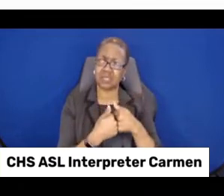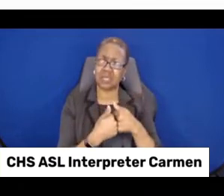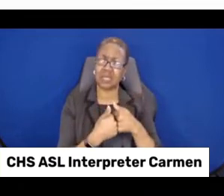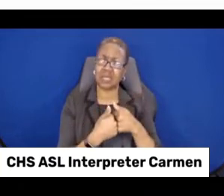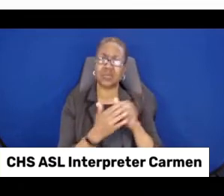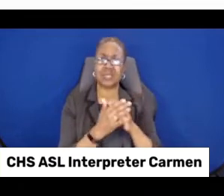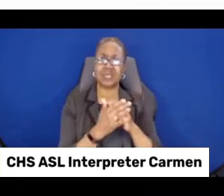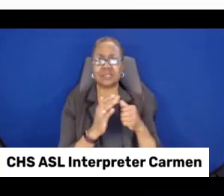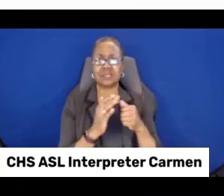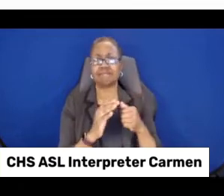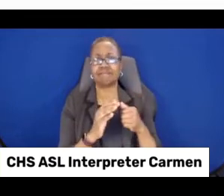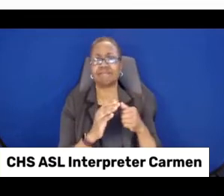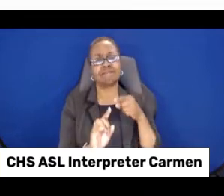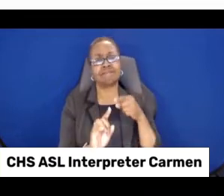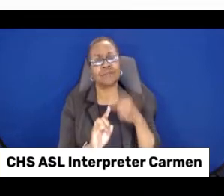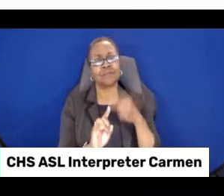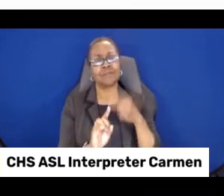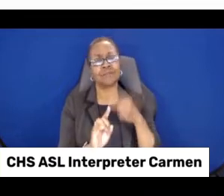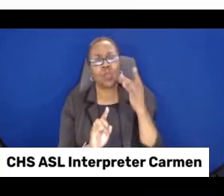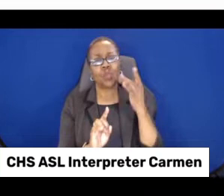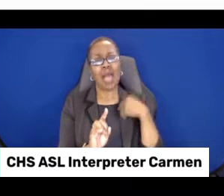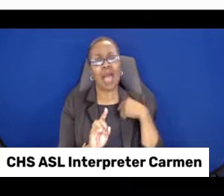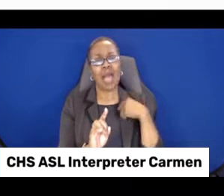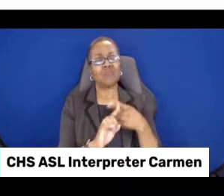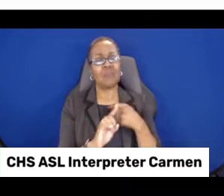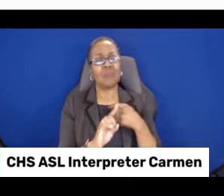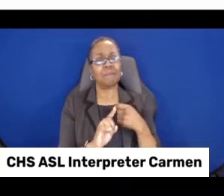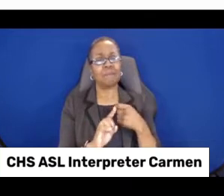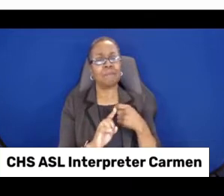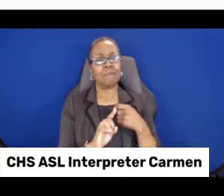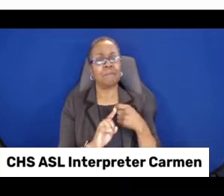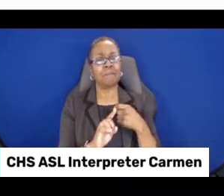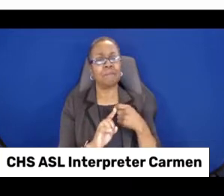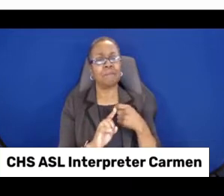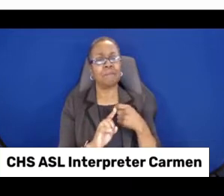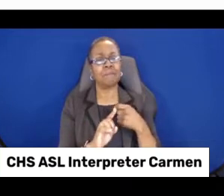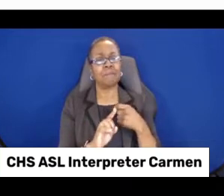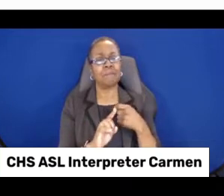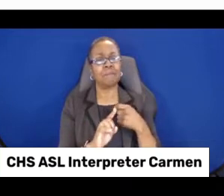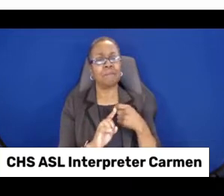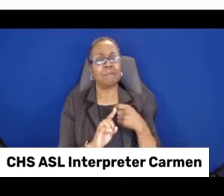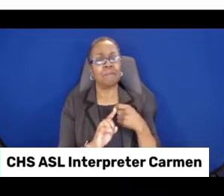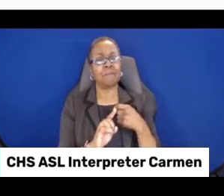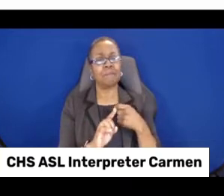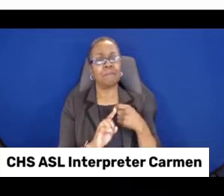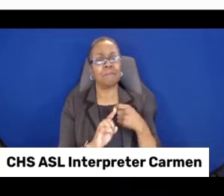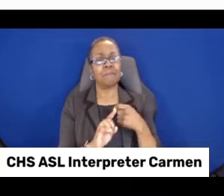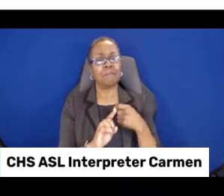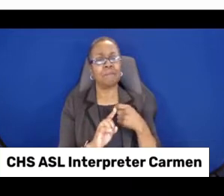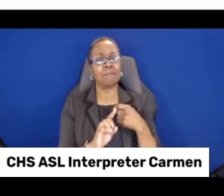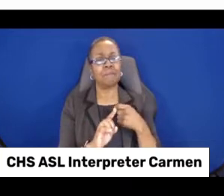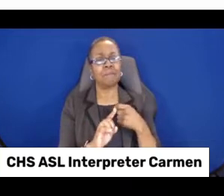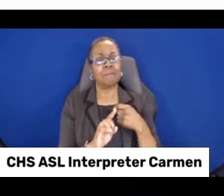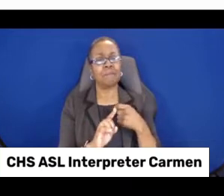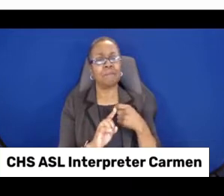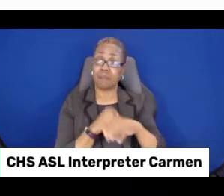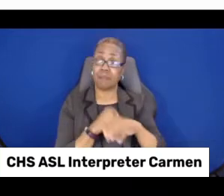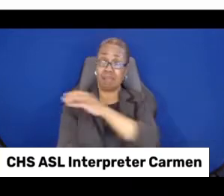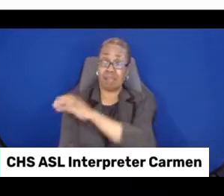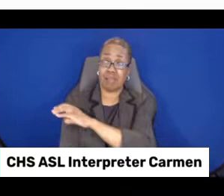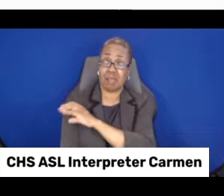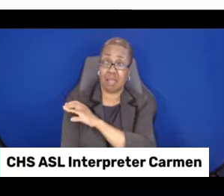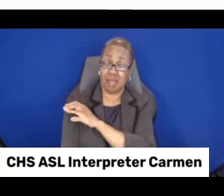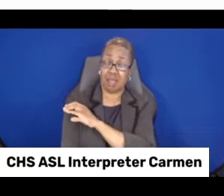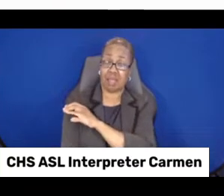I come from WIC and knew how challenging it was when I would have a participant come in my clinic and they had everything